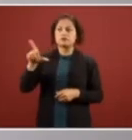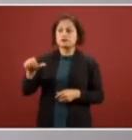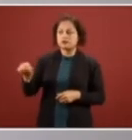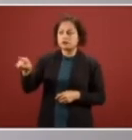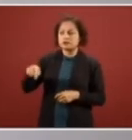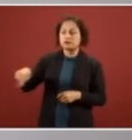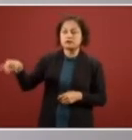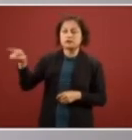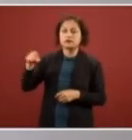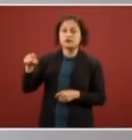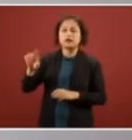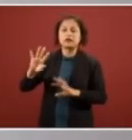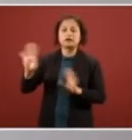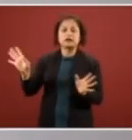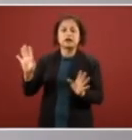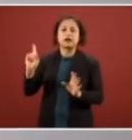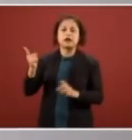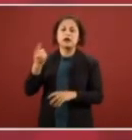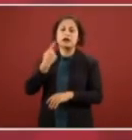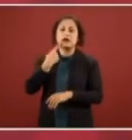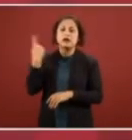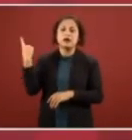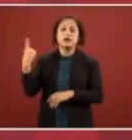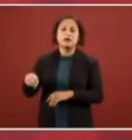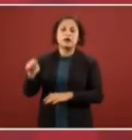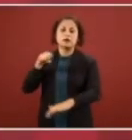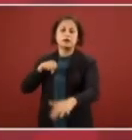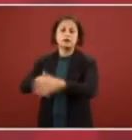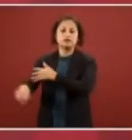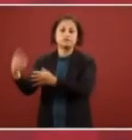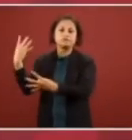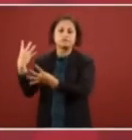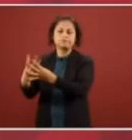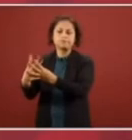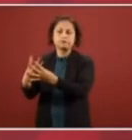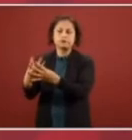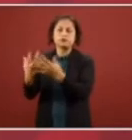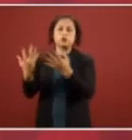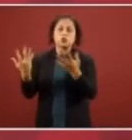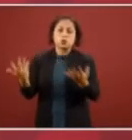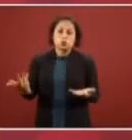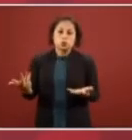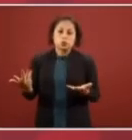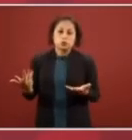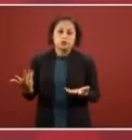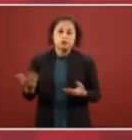produced orders of apprehension. Si nosotros